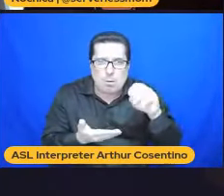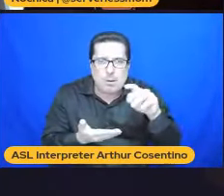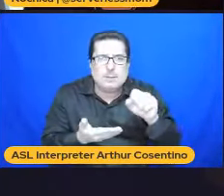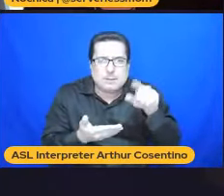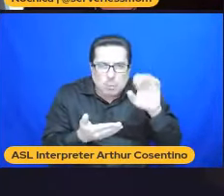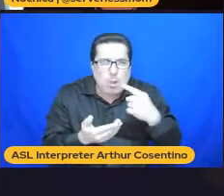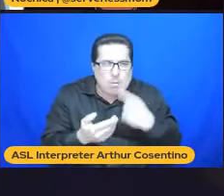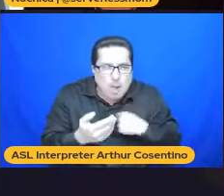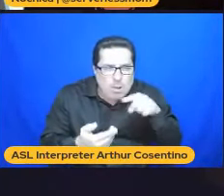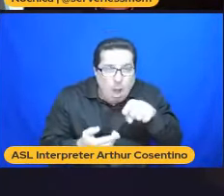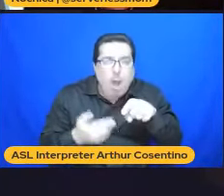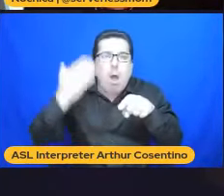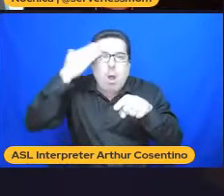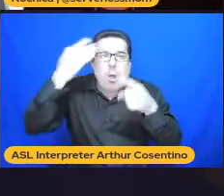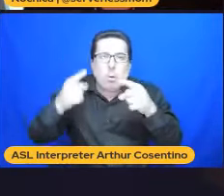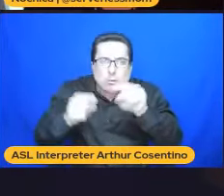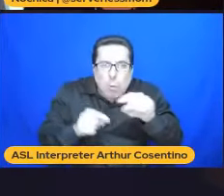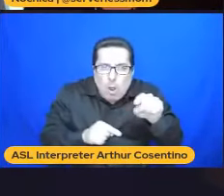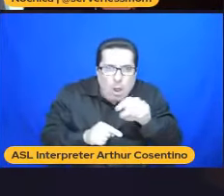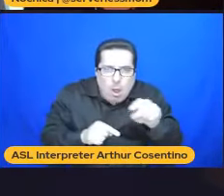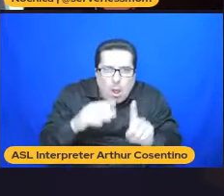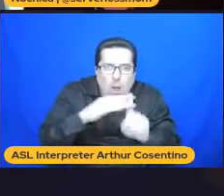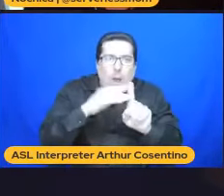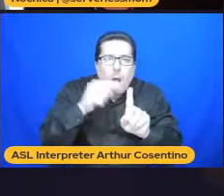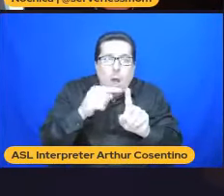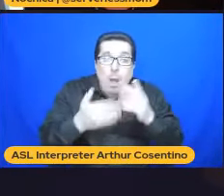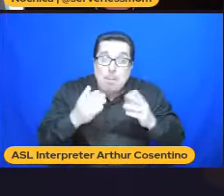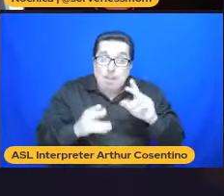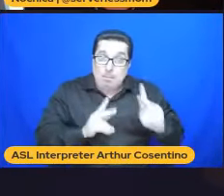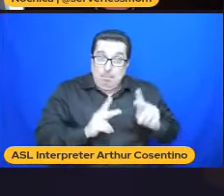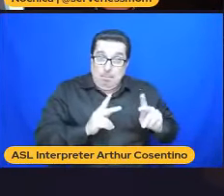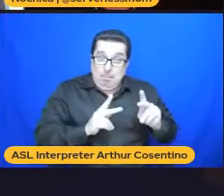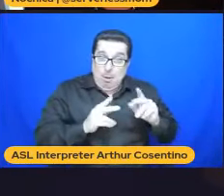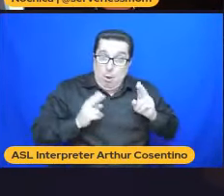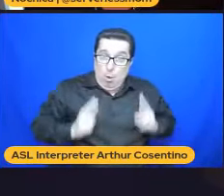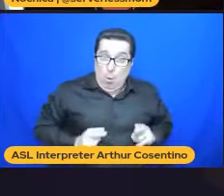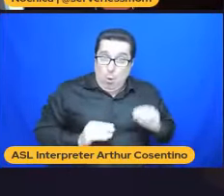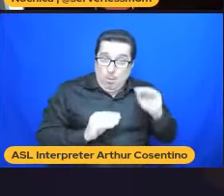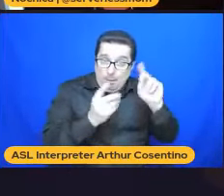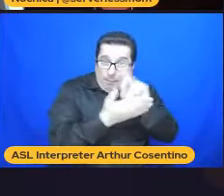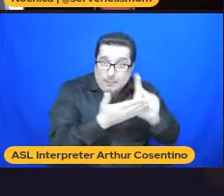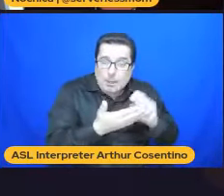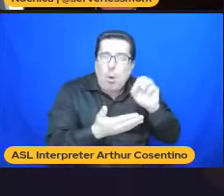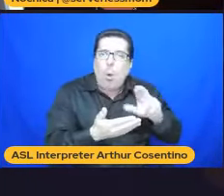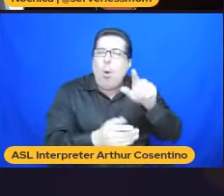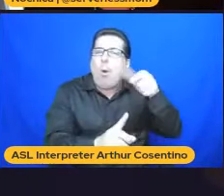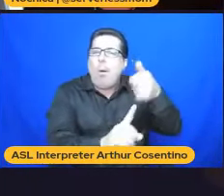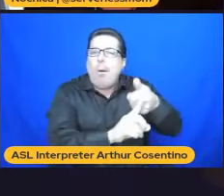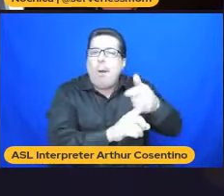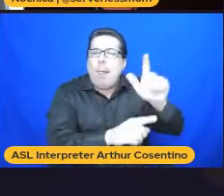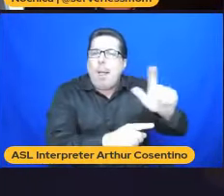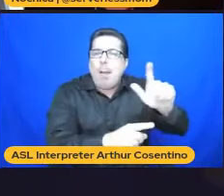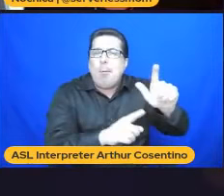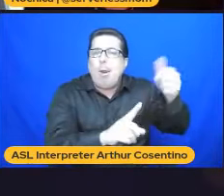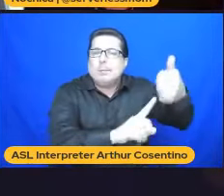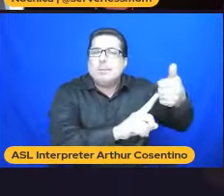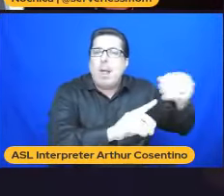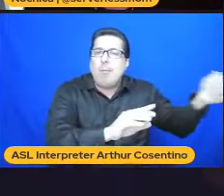going on and may or may not have been sort of human designed, or maybe there is the result of some library that we're using or some other